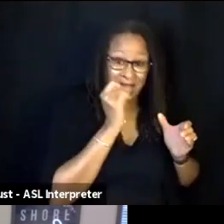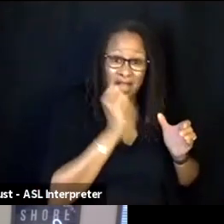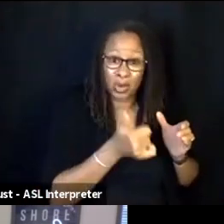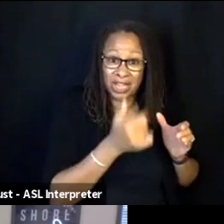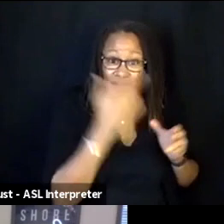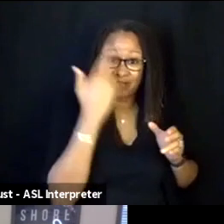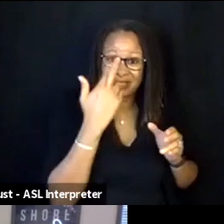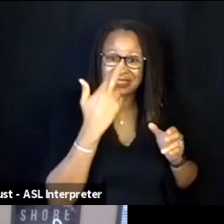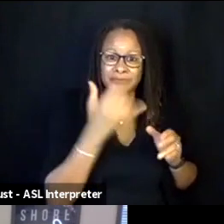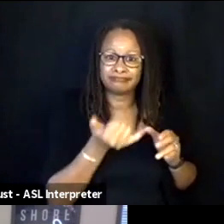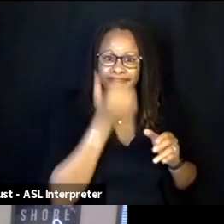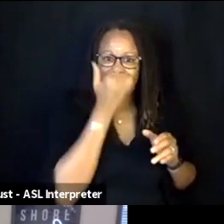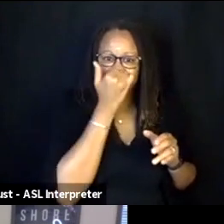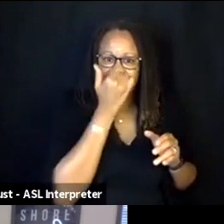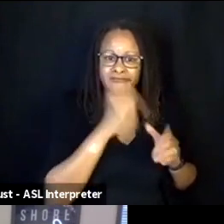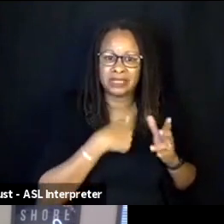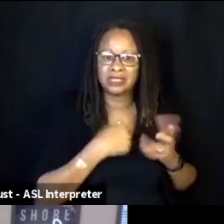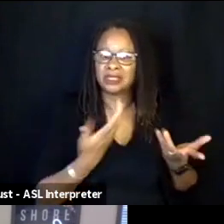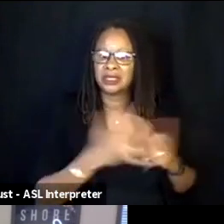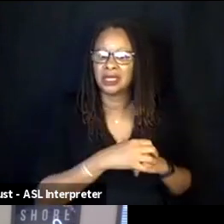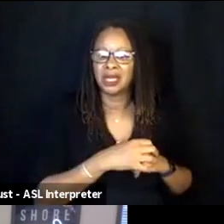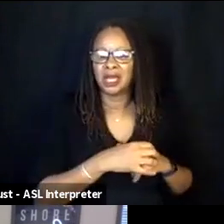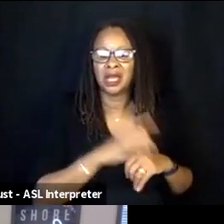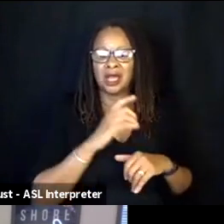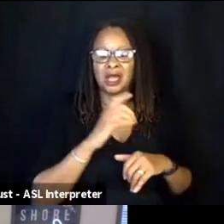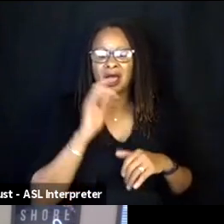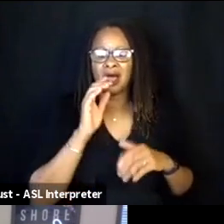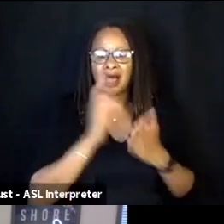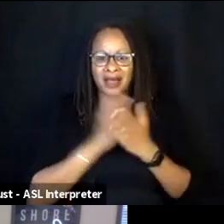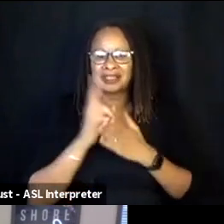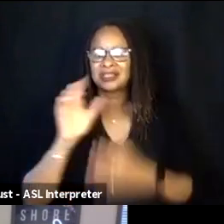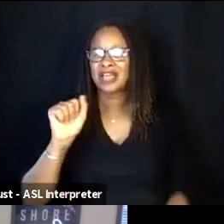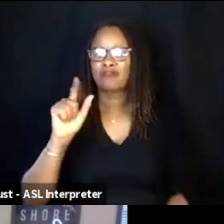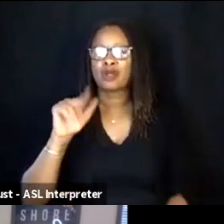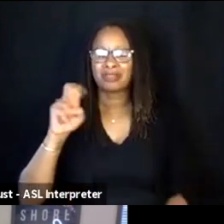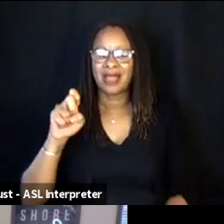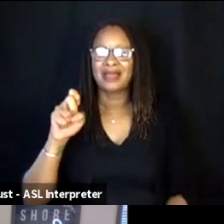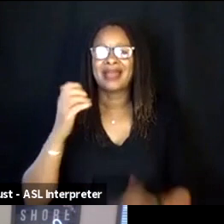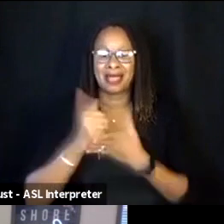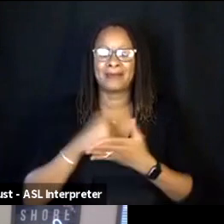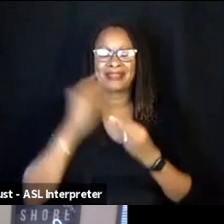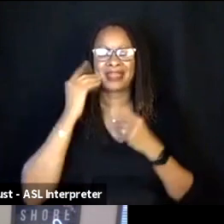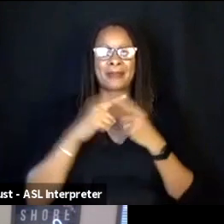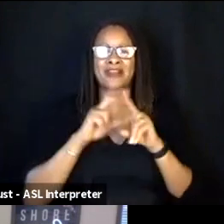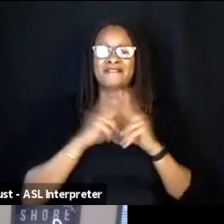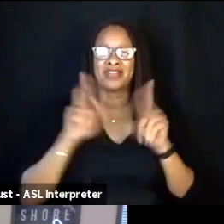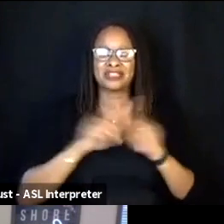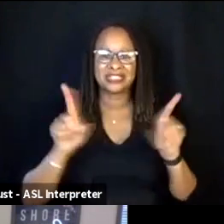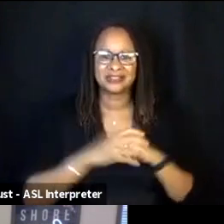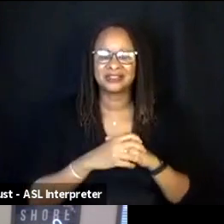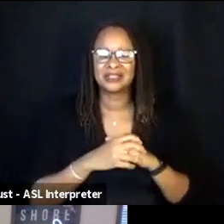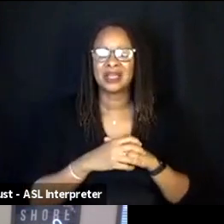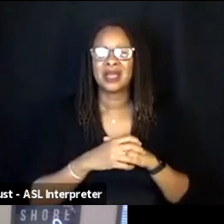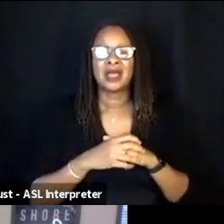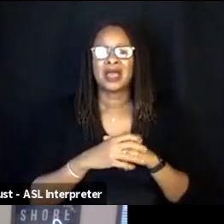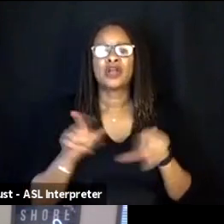that was a fool's errand. And I think, honestly, Caroline, your interview did help me think of this very differently, and as well as Rashad Beal, who's in the